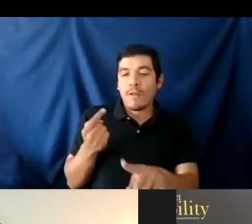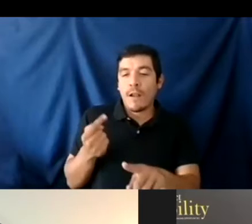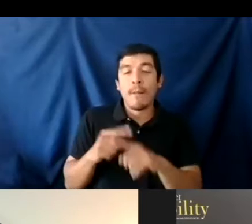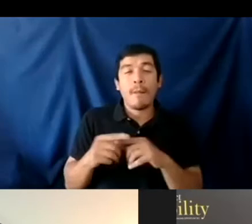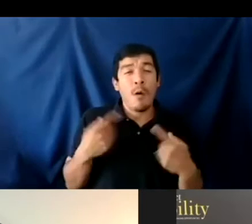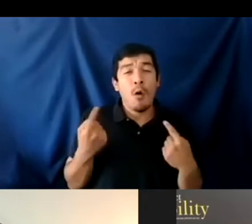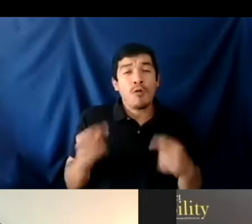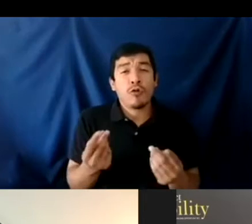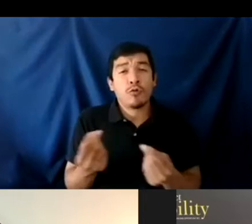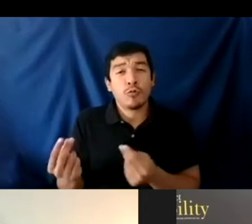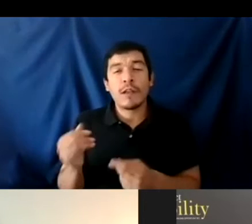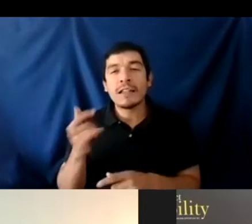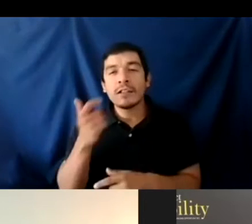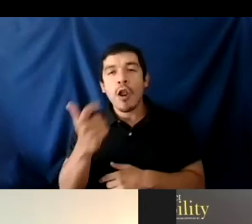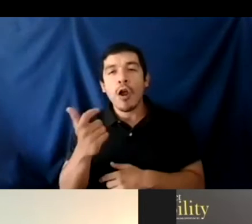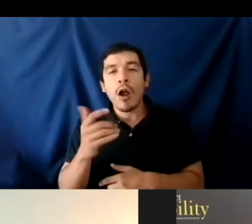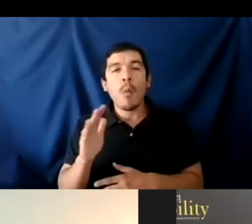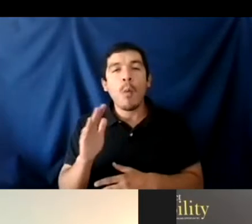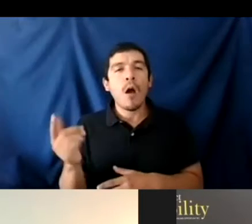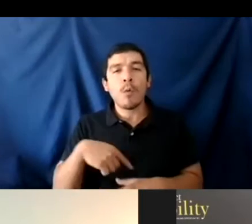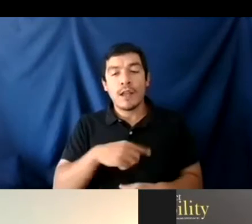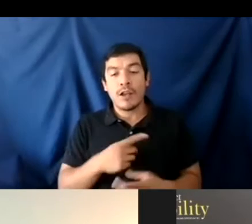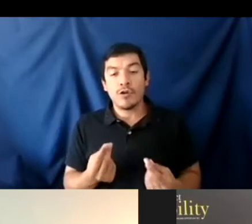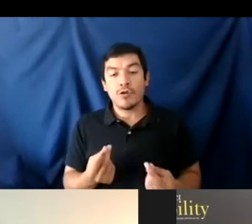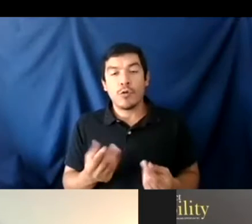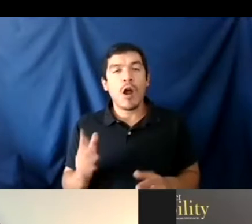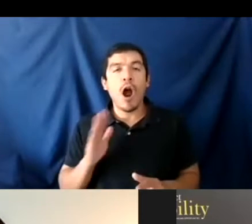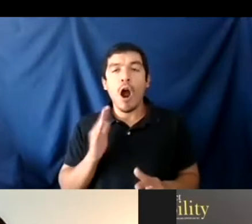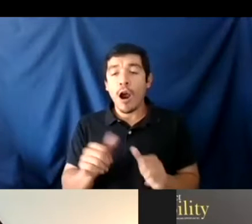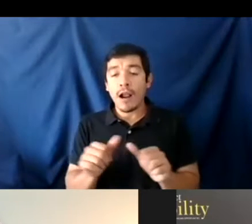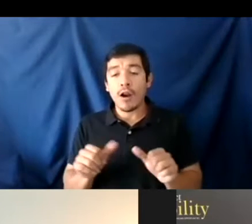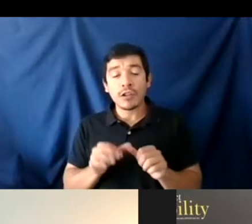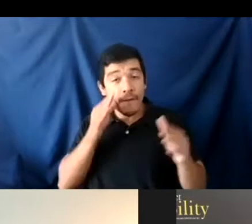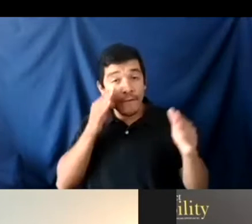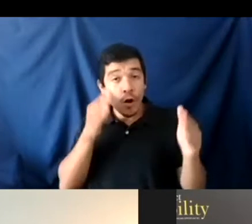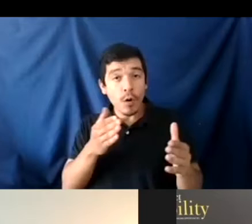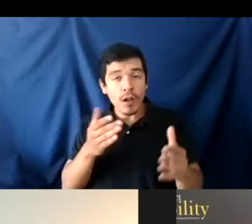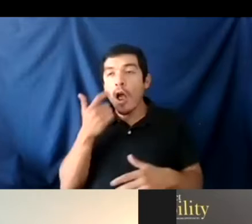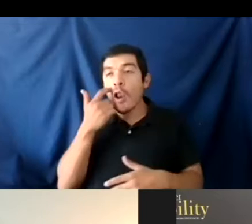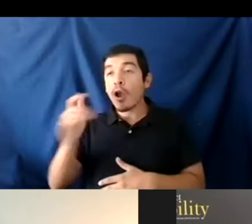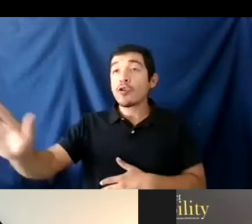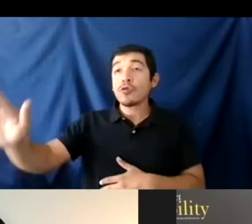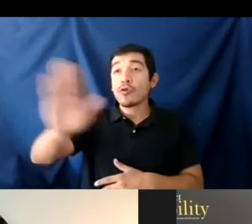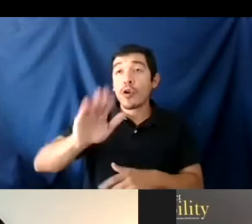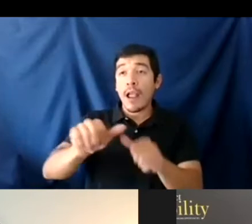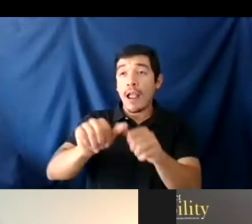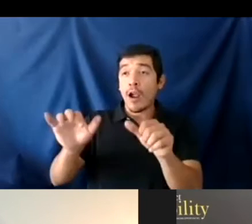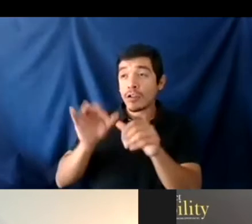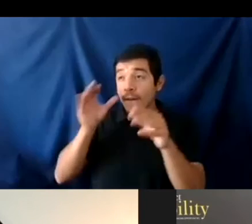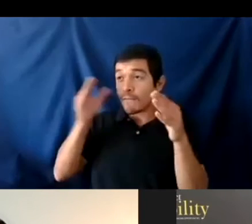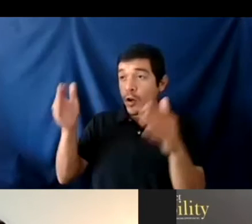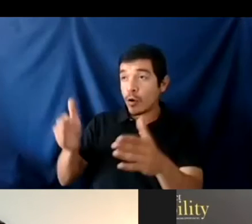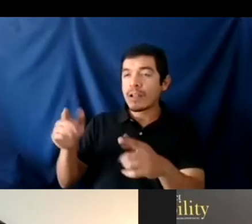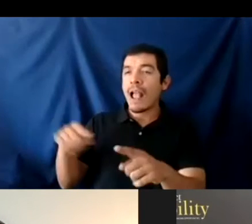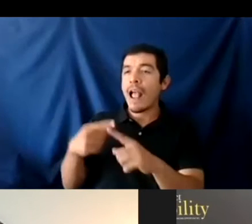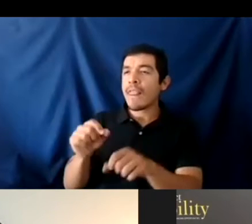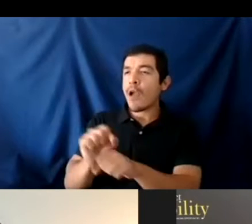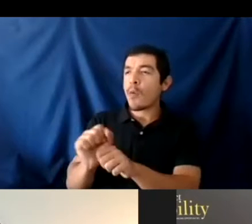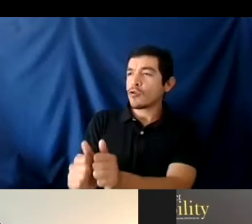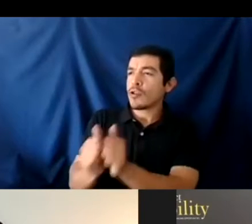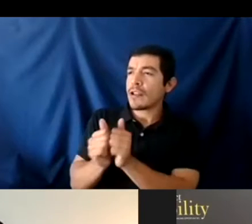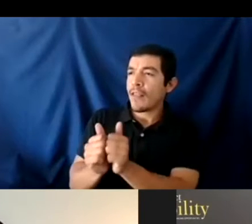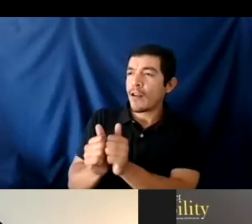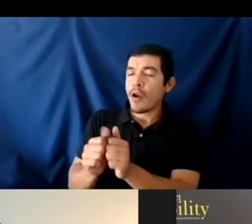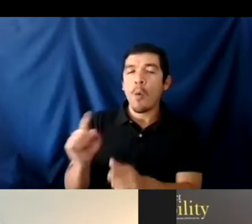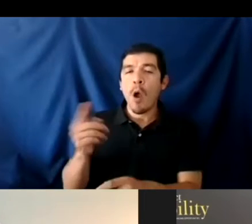is look at what our lane is in terms of our areas of focus, look at the other areas of focus for others, and then work to support them wherever